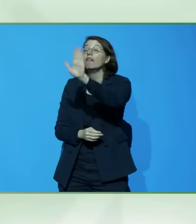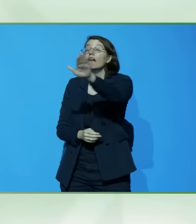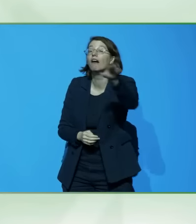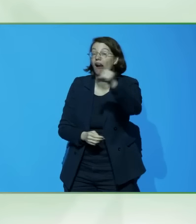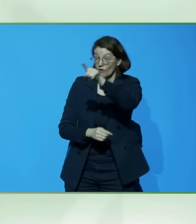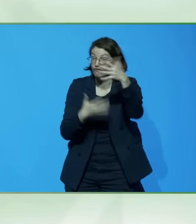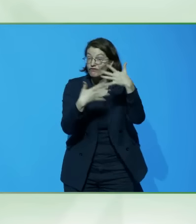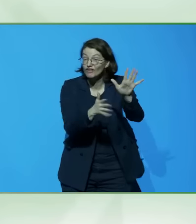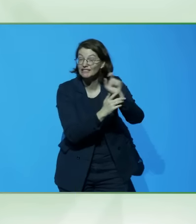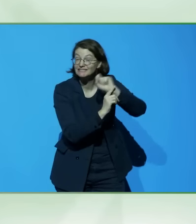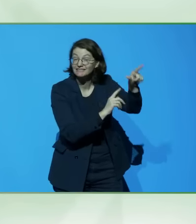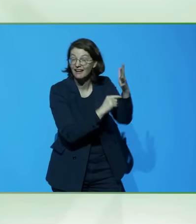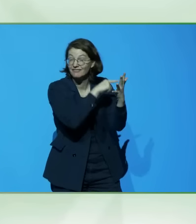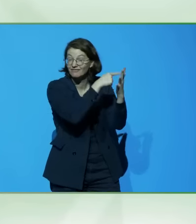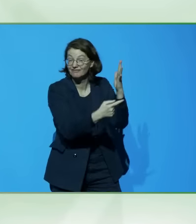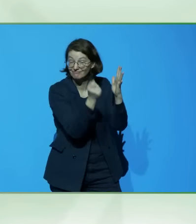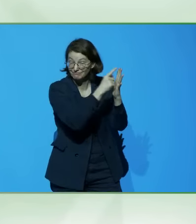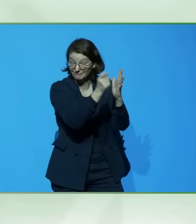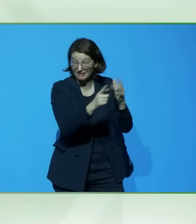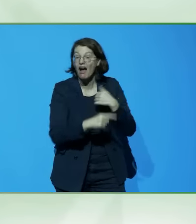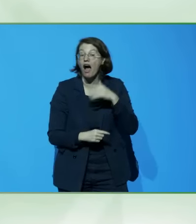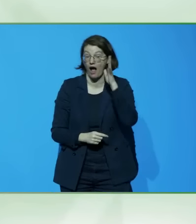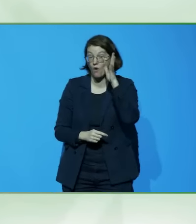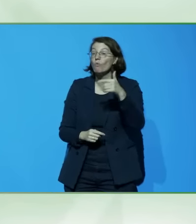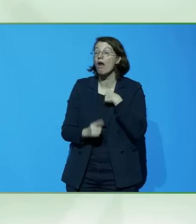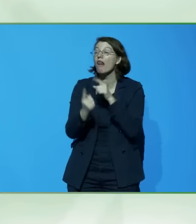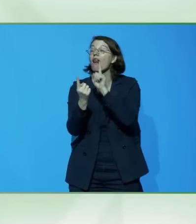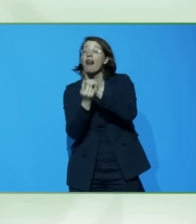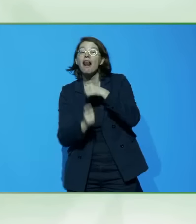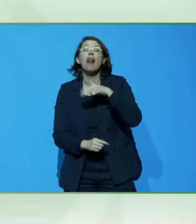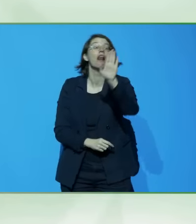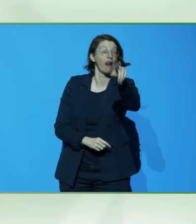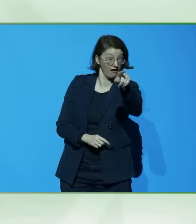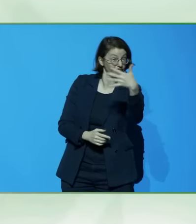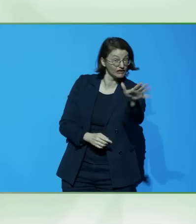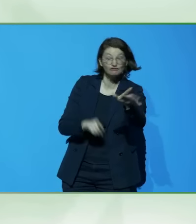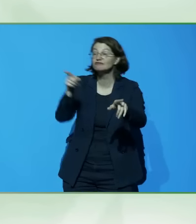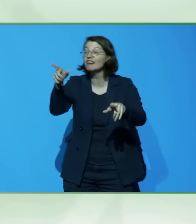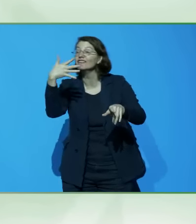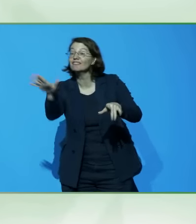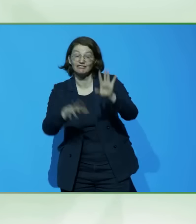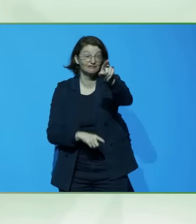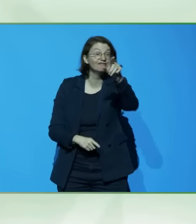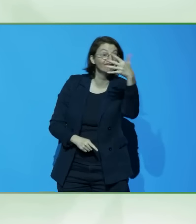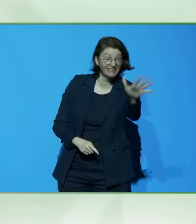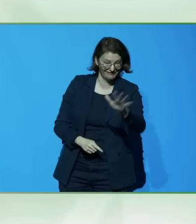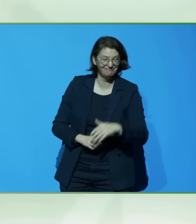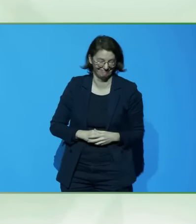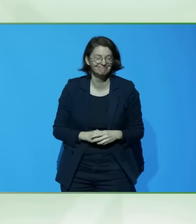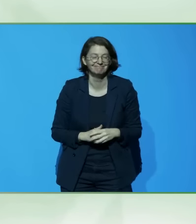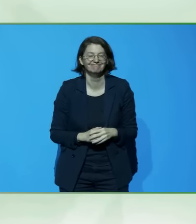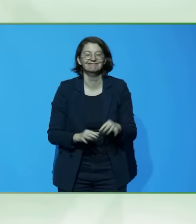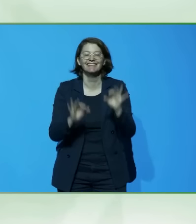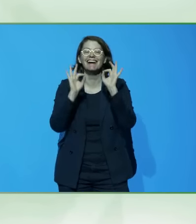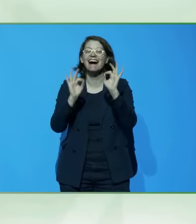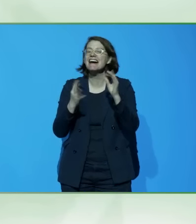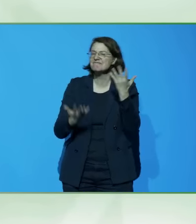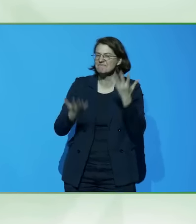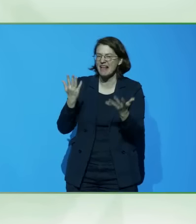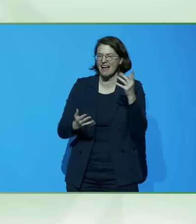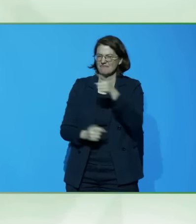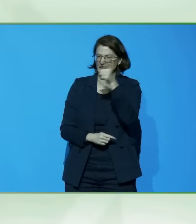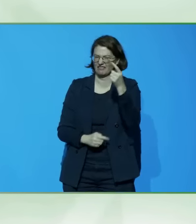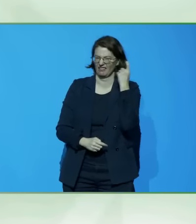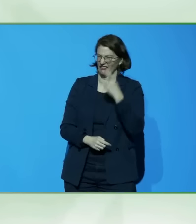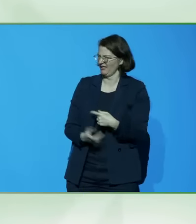ask yourself, who is this person who wants to see my text messages? Well, hello. My name is Tim Weiss. And as the Director of